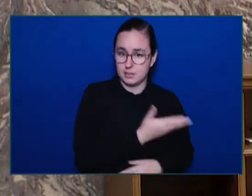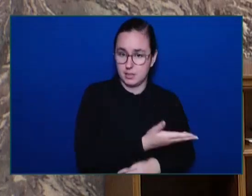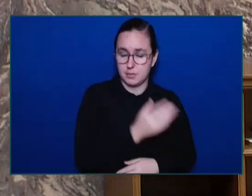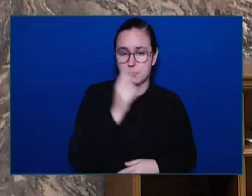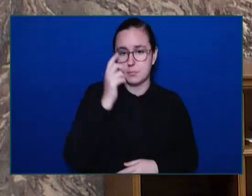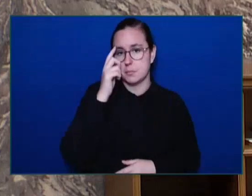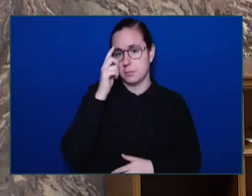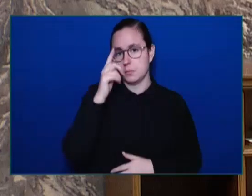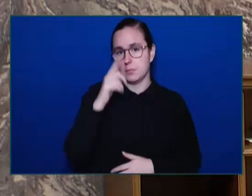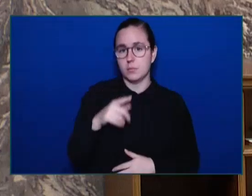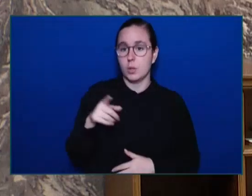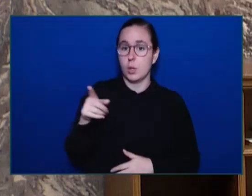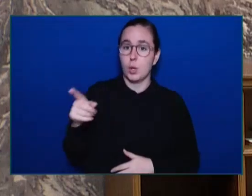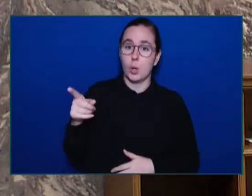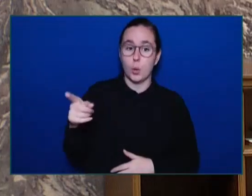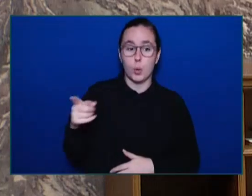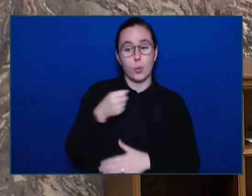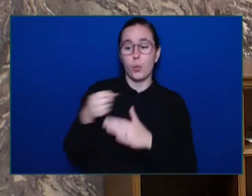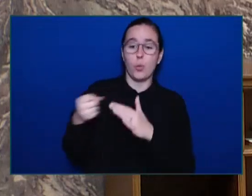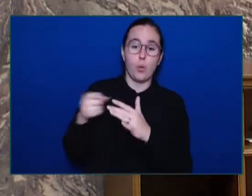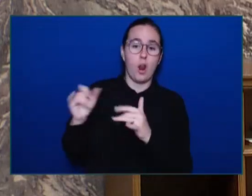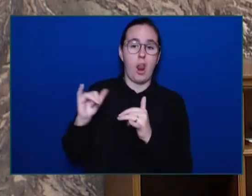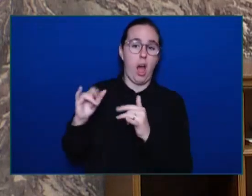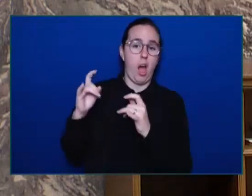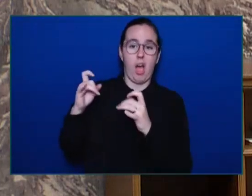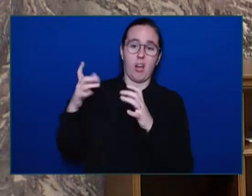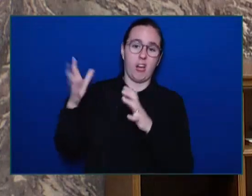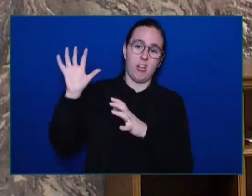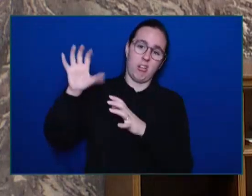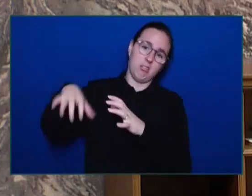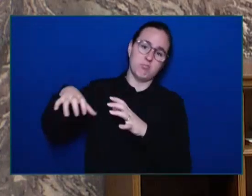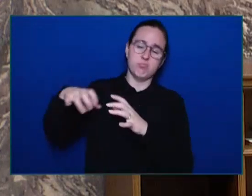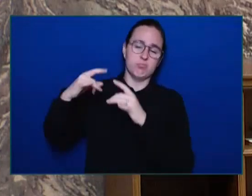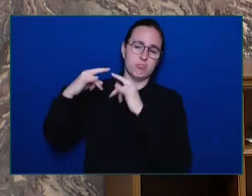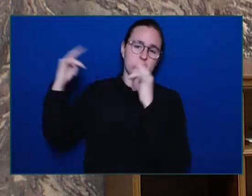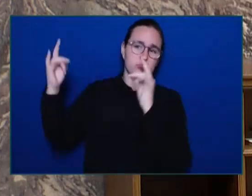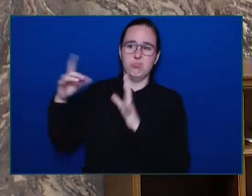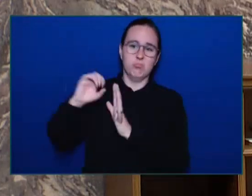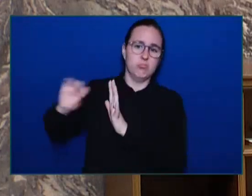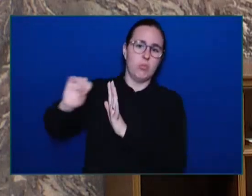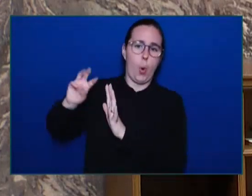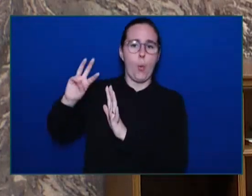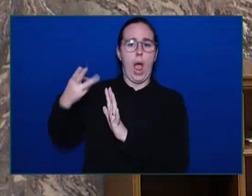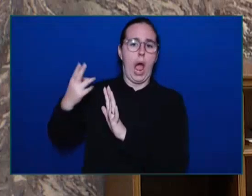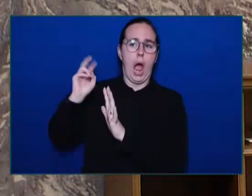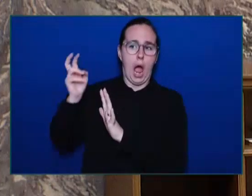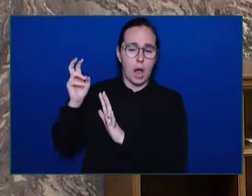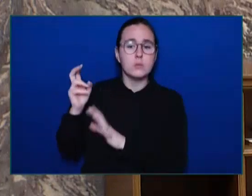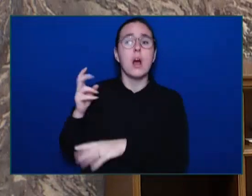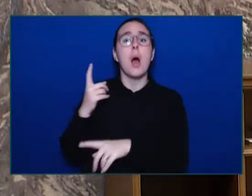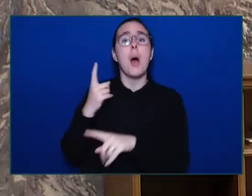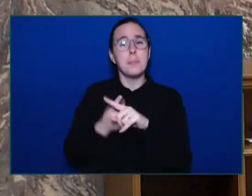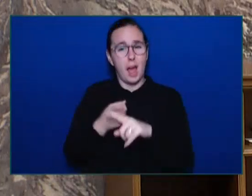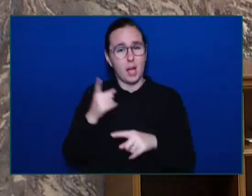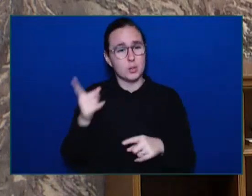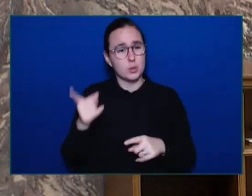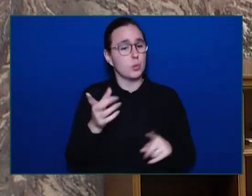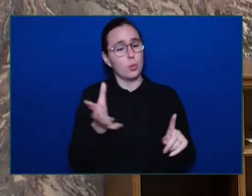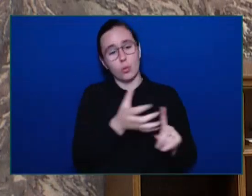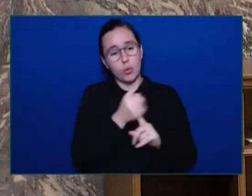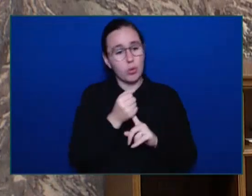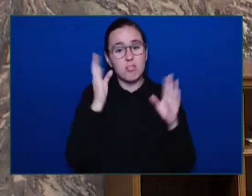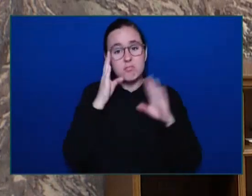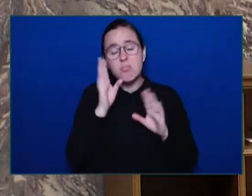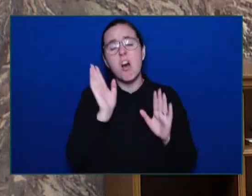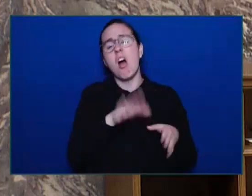policies, have left businesses all across this province and all of our communities defenseless against chronic and violent actions that they're dealing